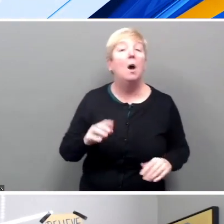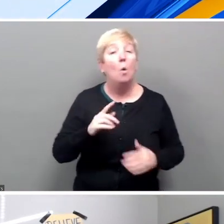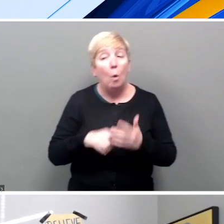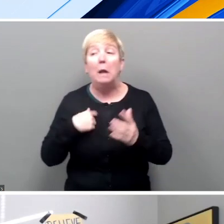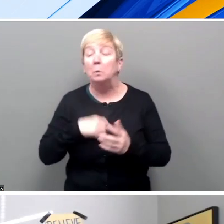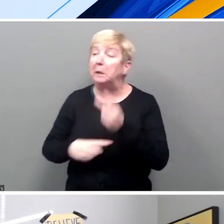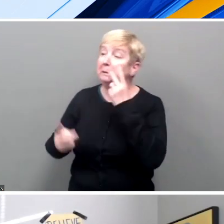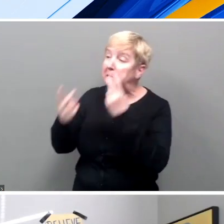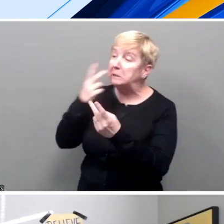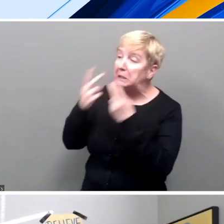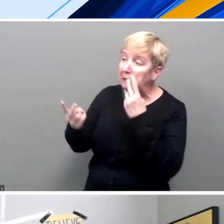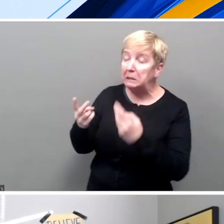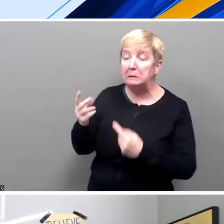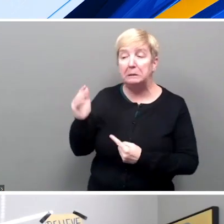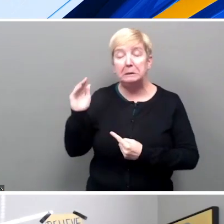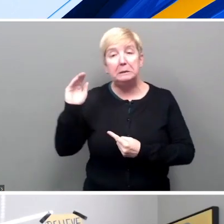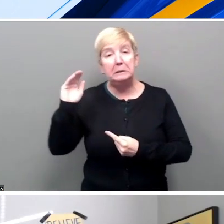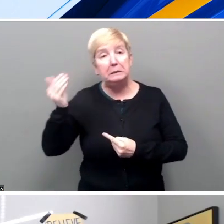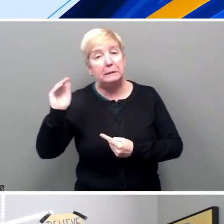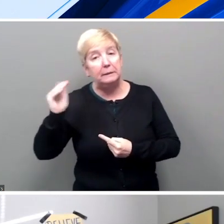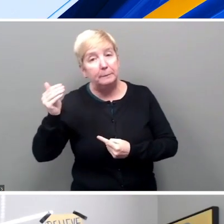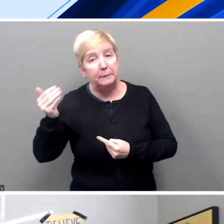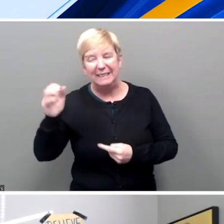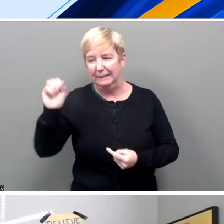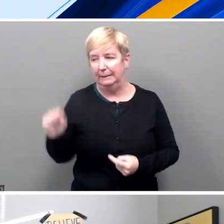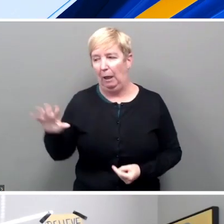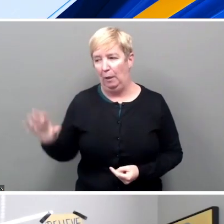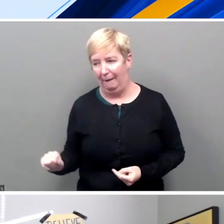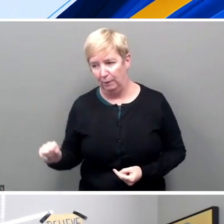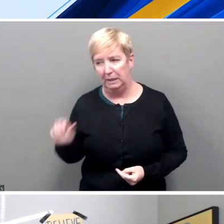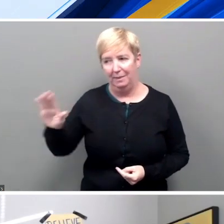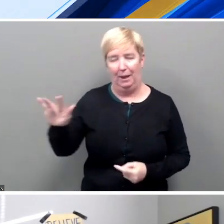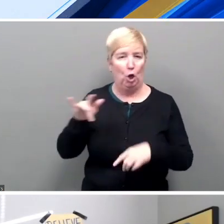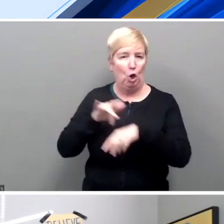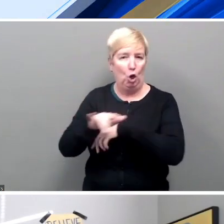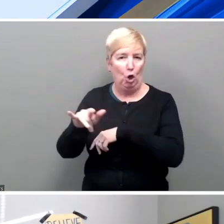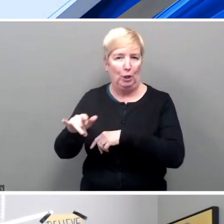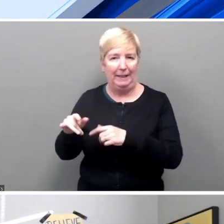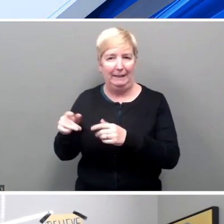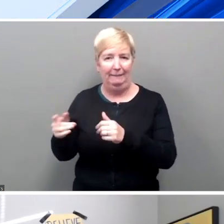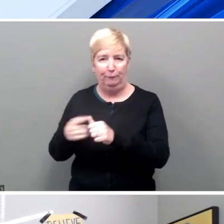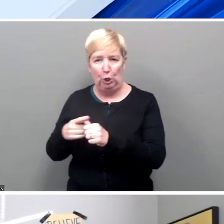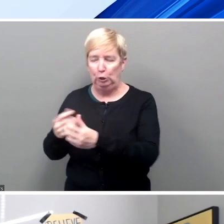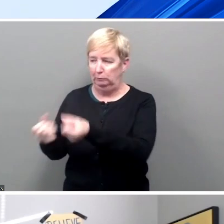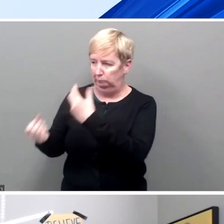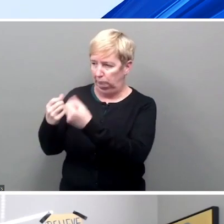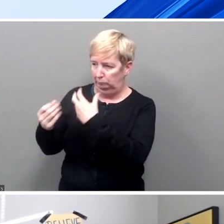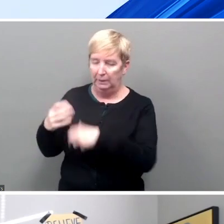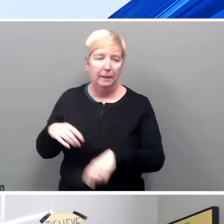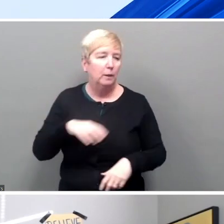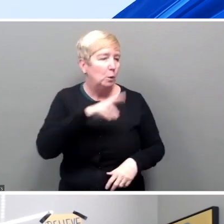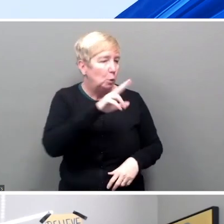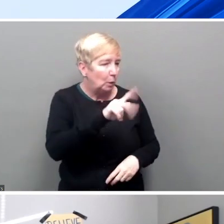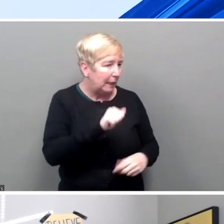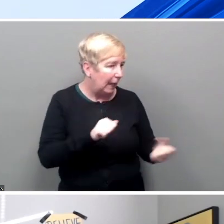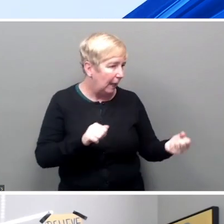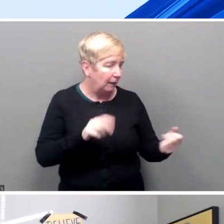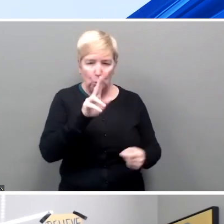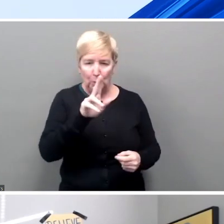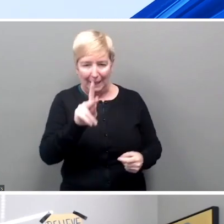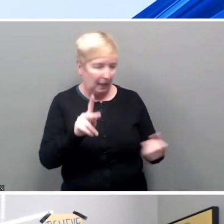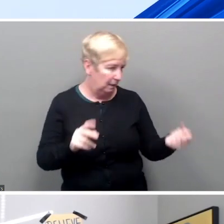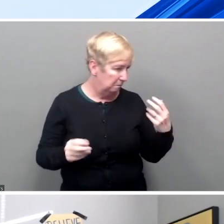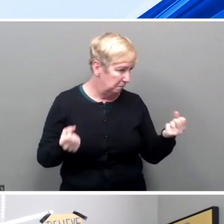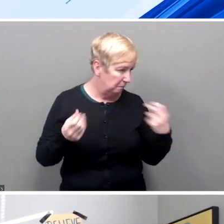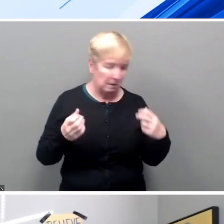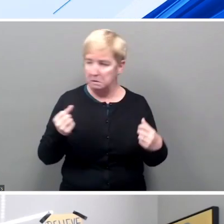reports out of South Africa, their early data, data from the UK, there are